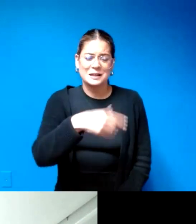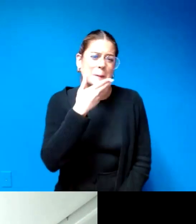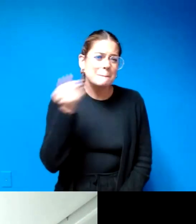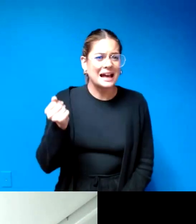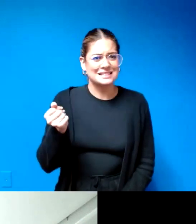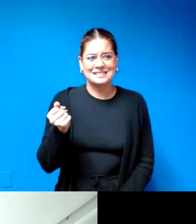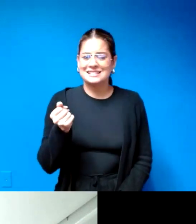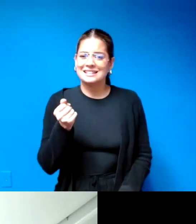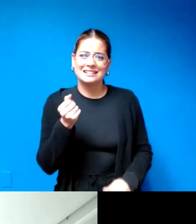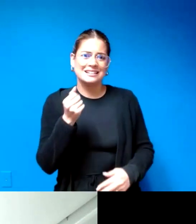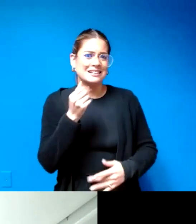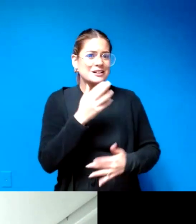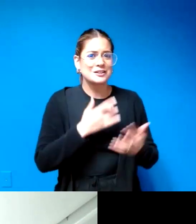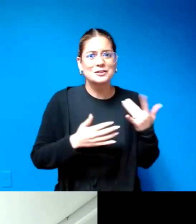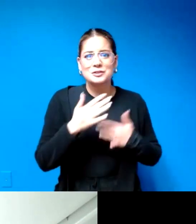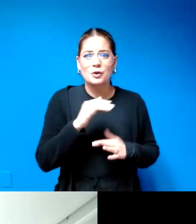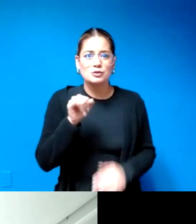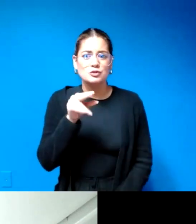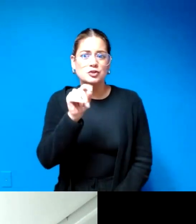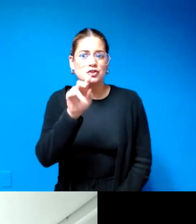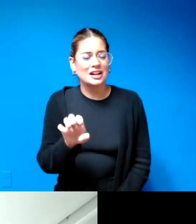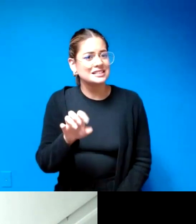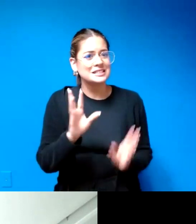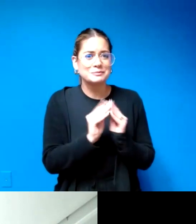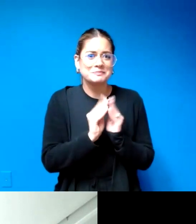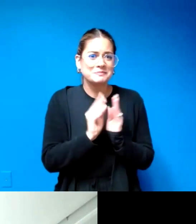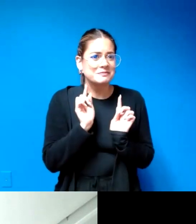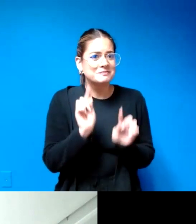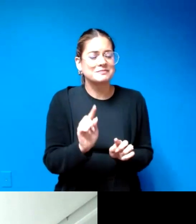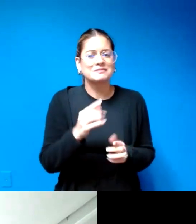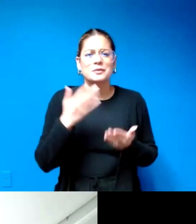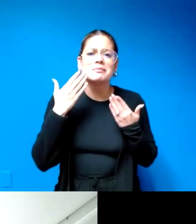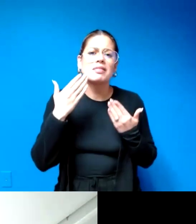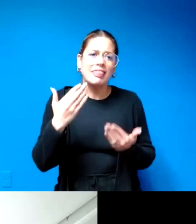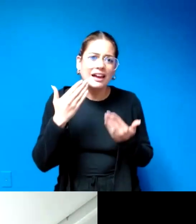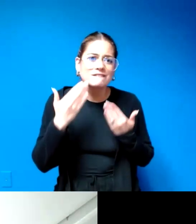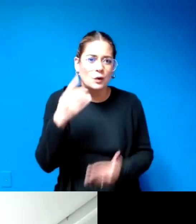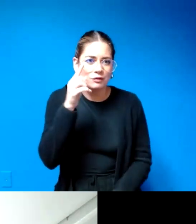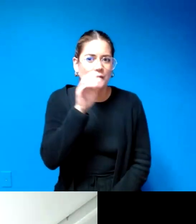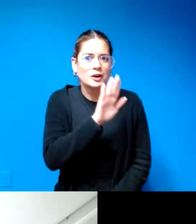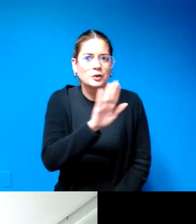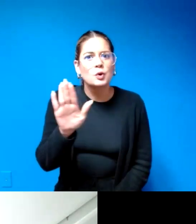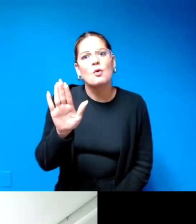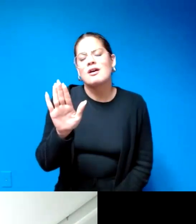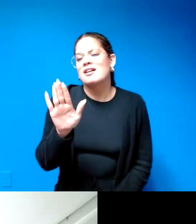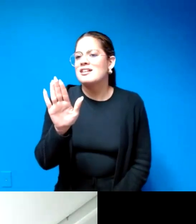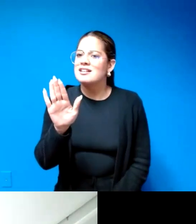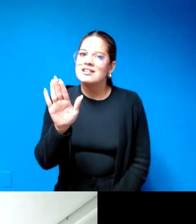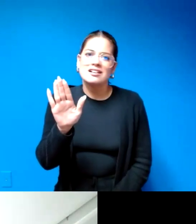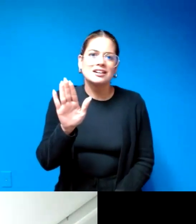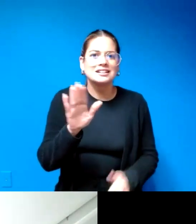social justice presentation that they've ever attended, and really thankful for the way that you shared all of the